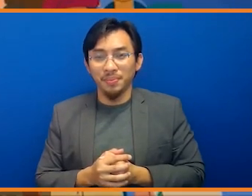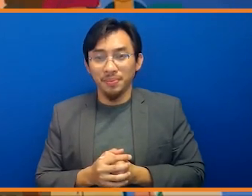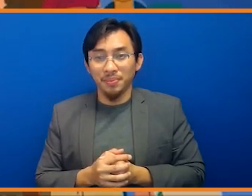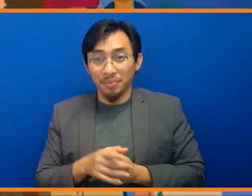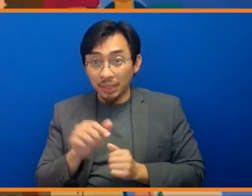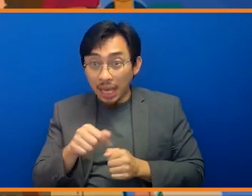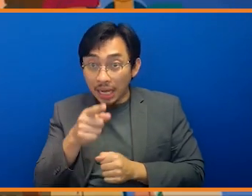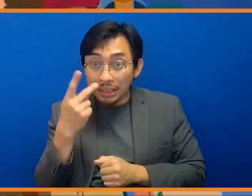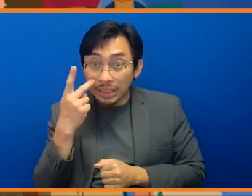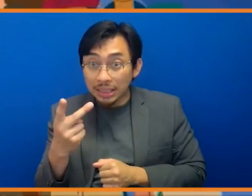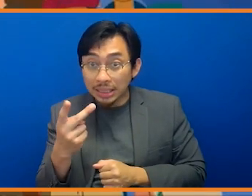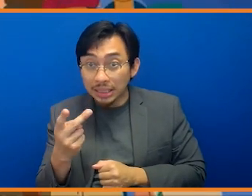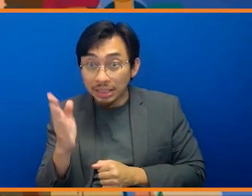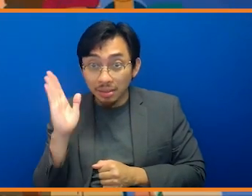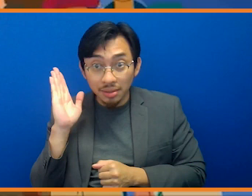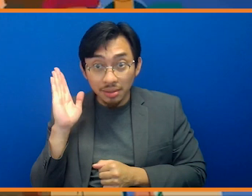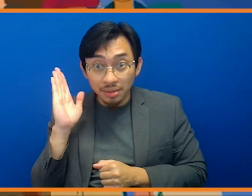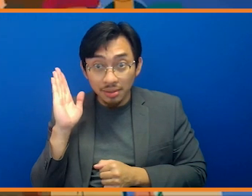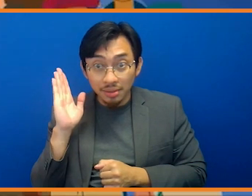Can you see?